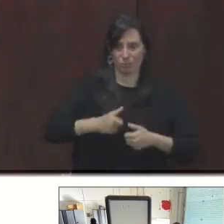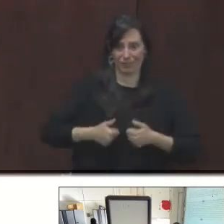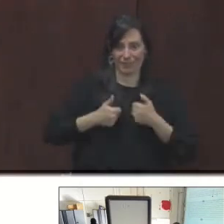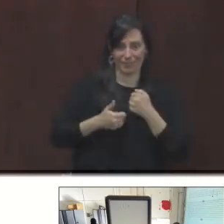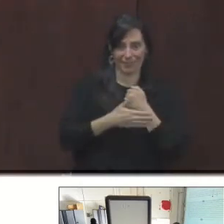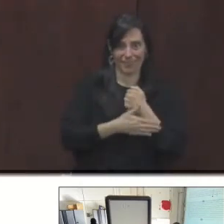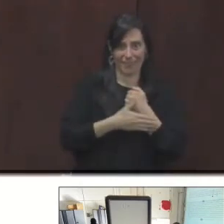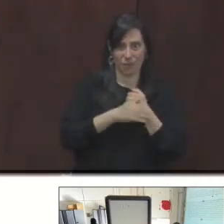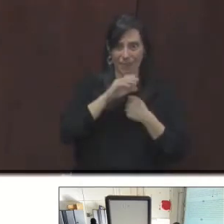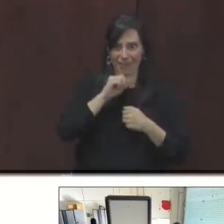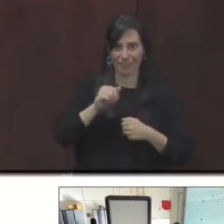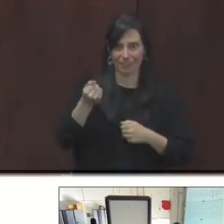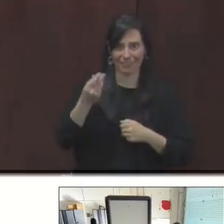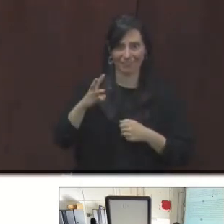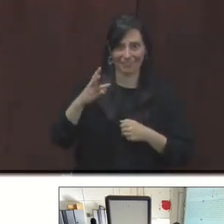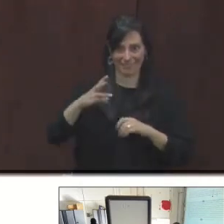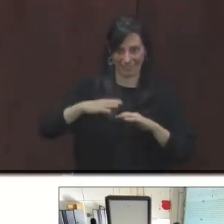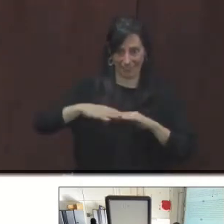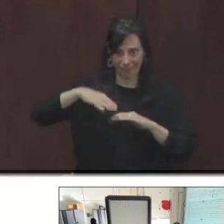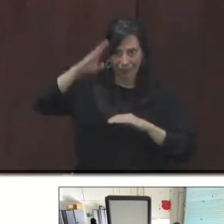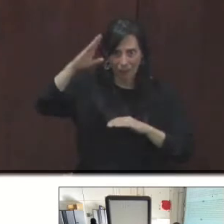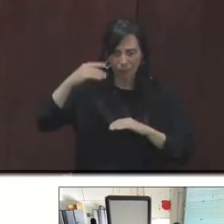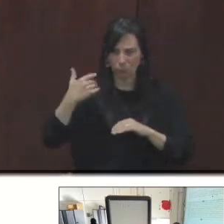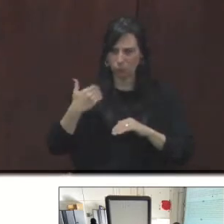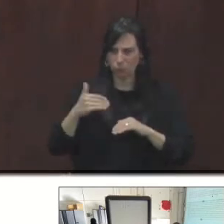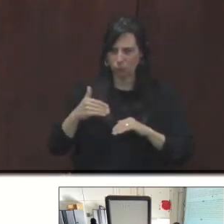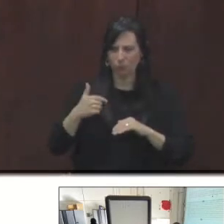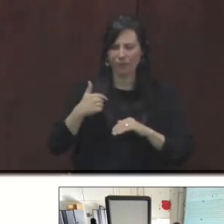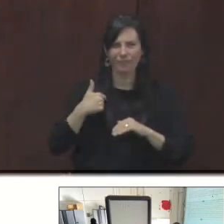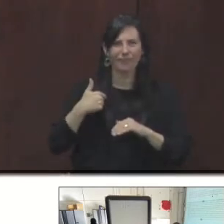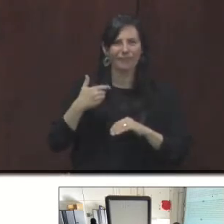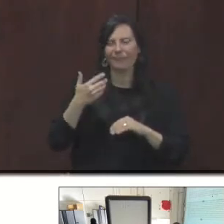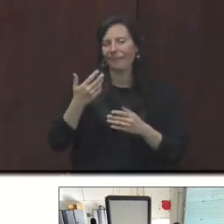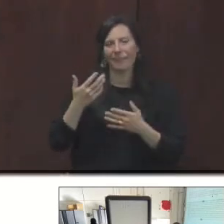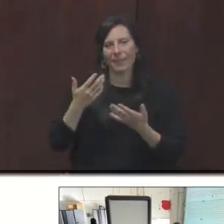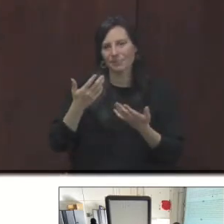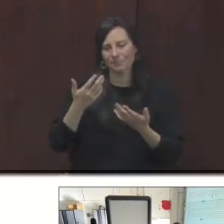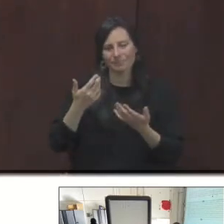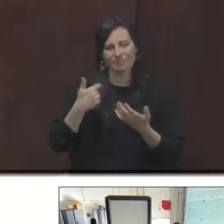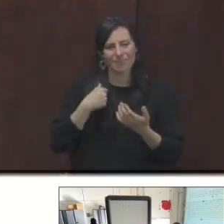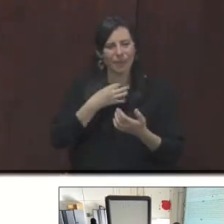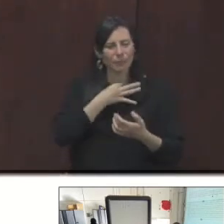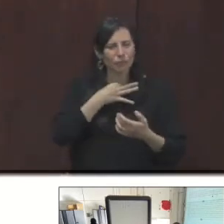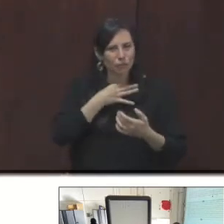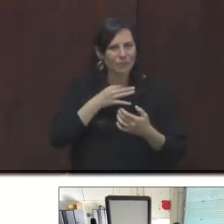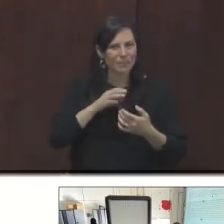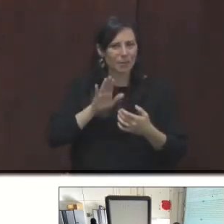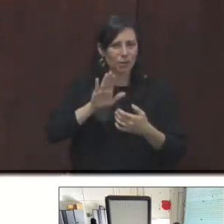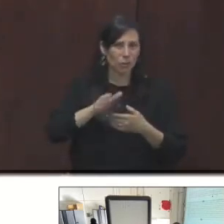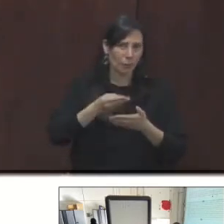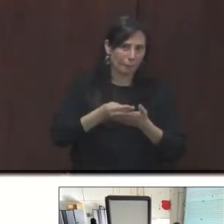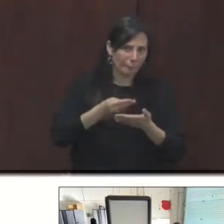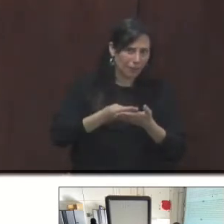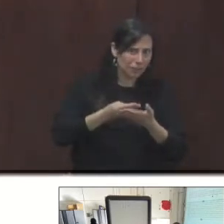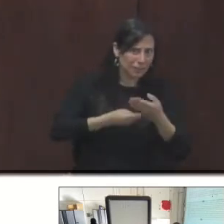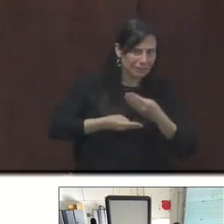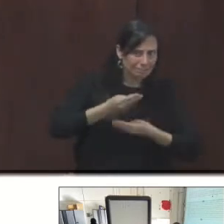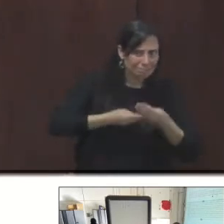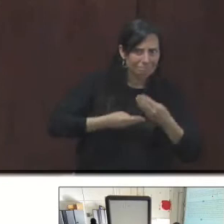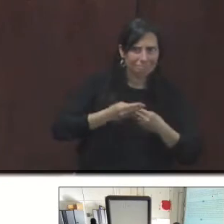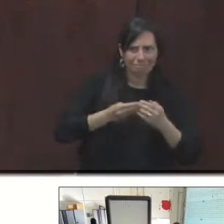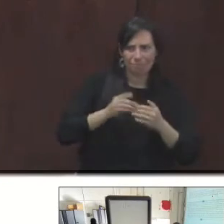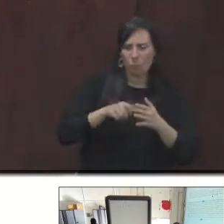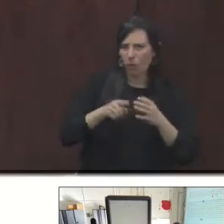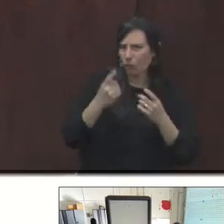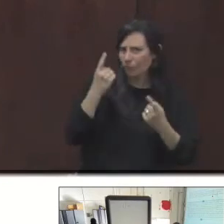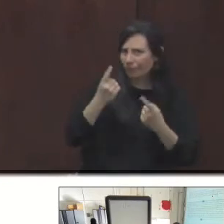hear y'all's thoughts on capacity needs, both from a staffing and budgetary perspective. I know you're probably already thinking about that, but it would be great